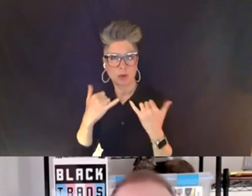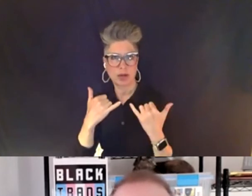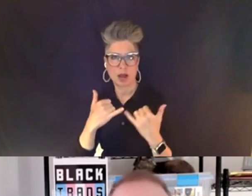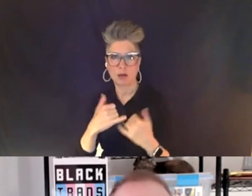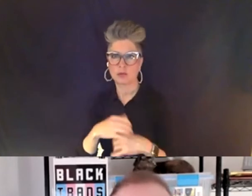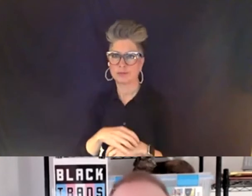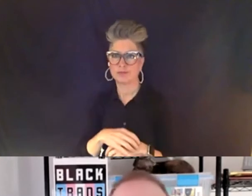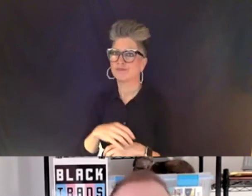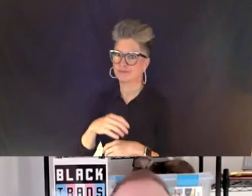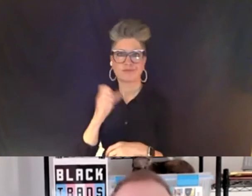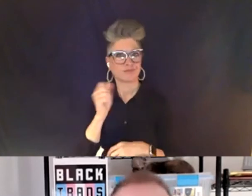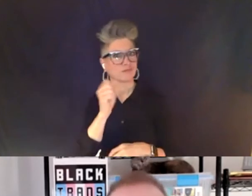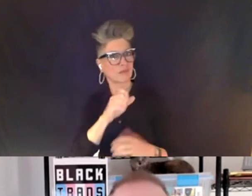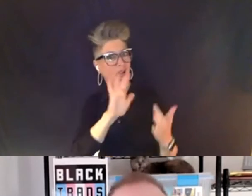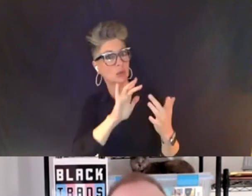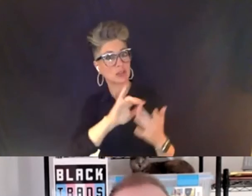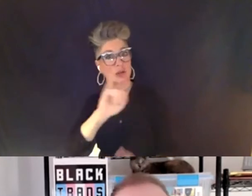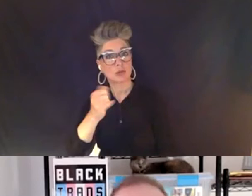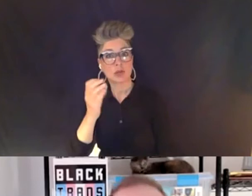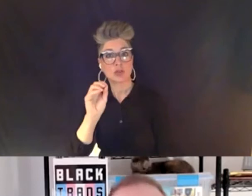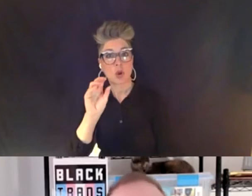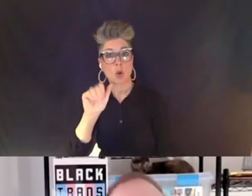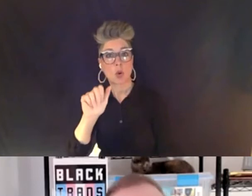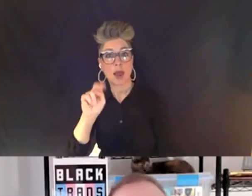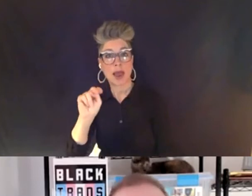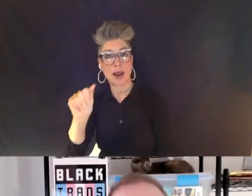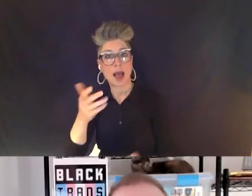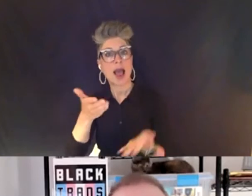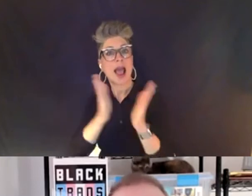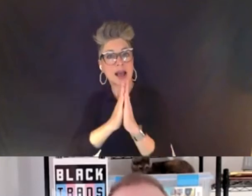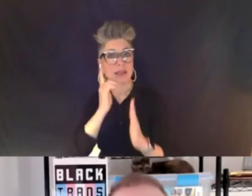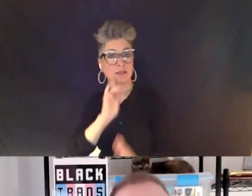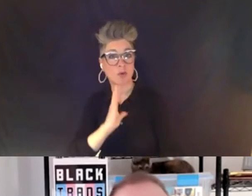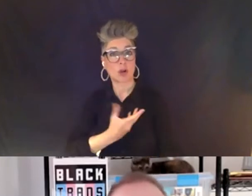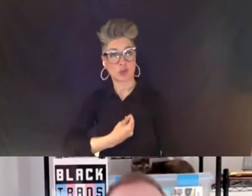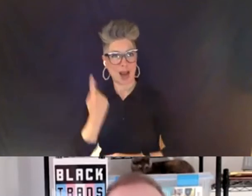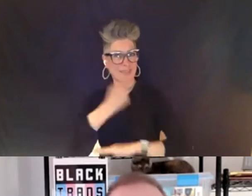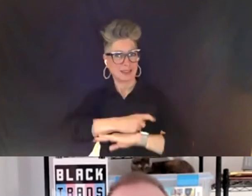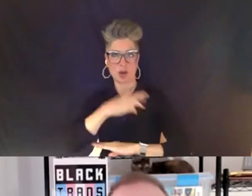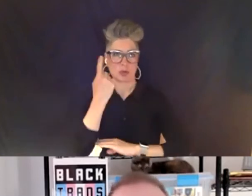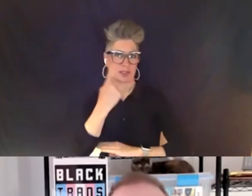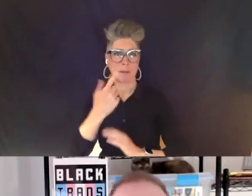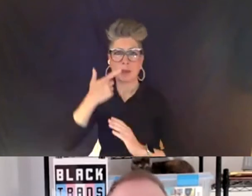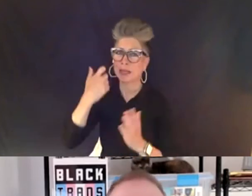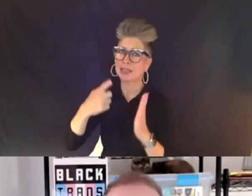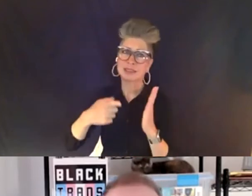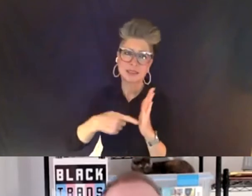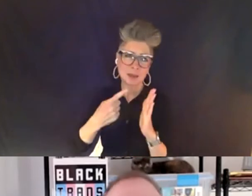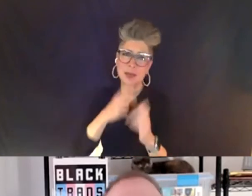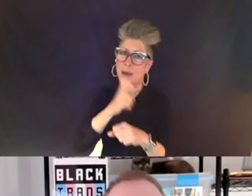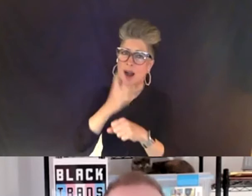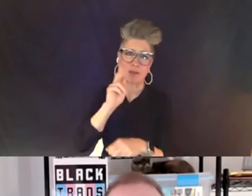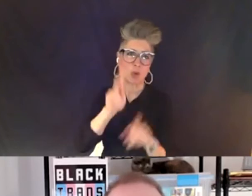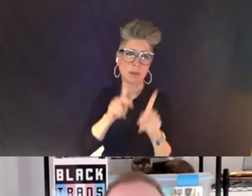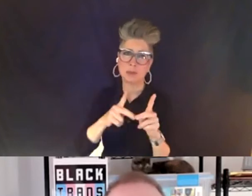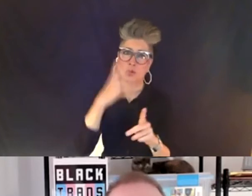to Joanna about, could we have a trans day or something to encourage folks, because it's sometimes it's really hard for folks to go to a public space